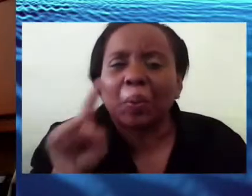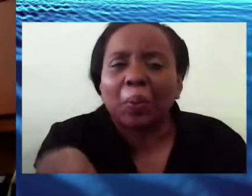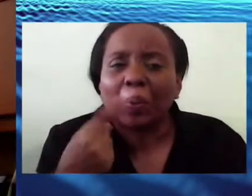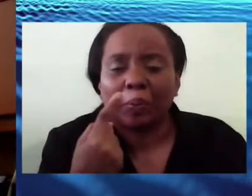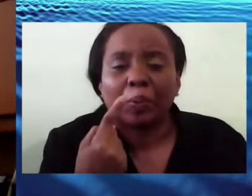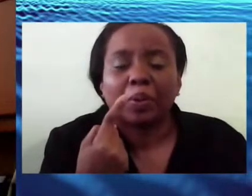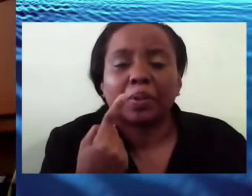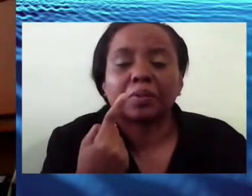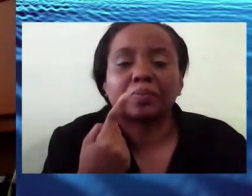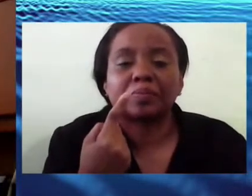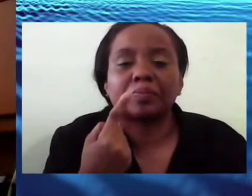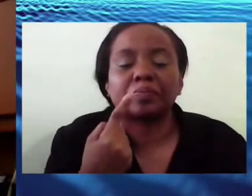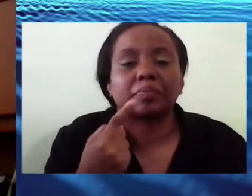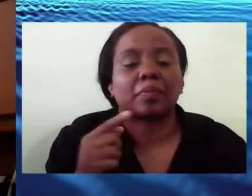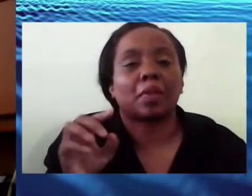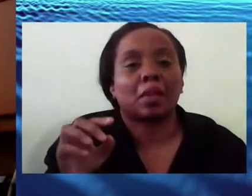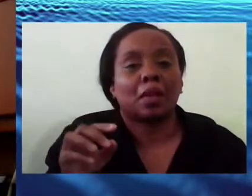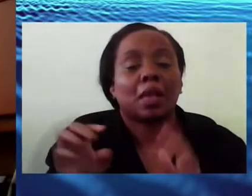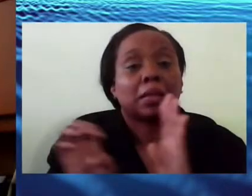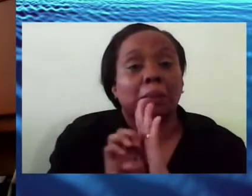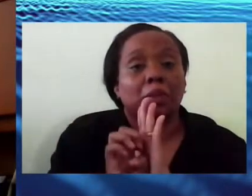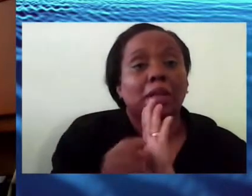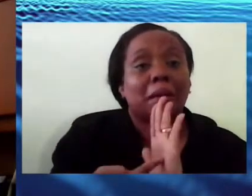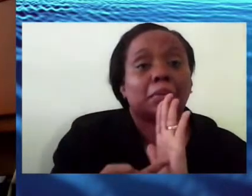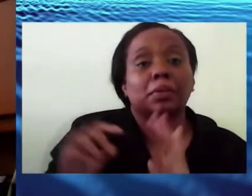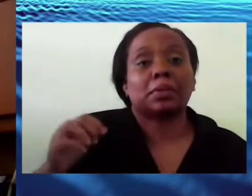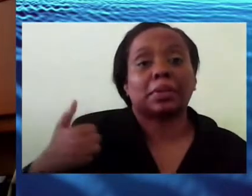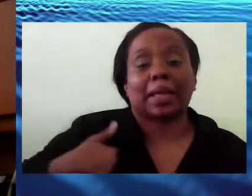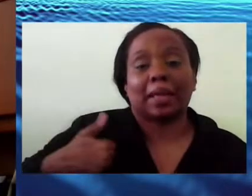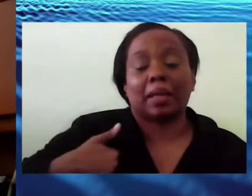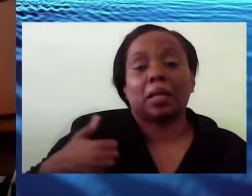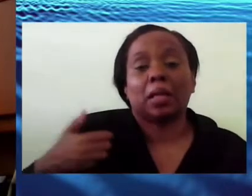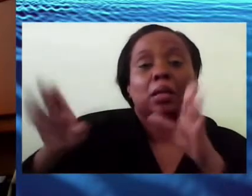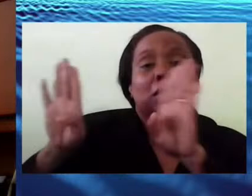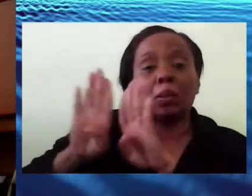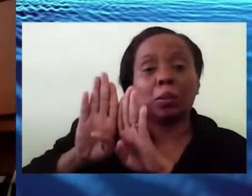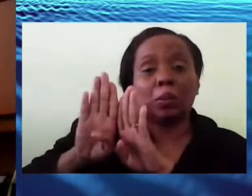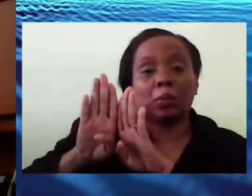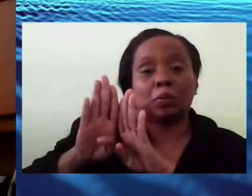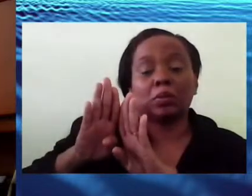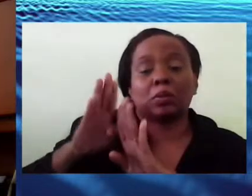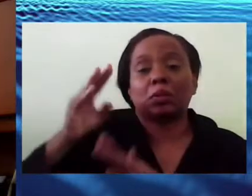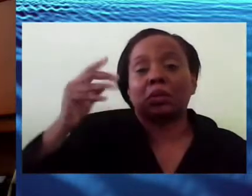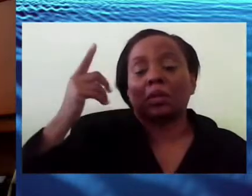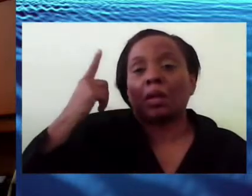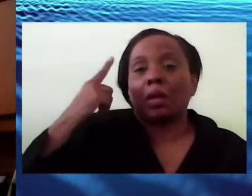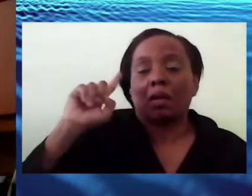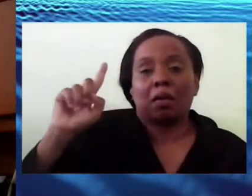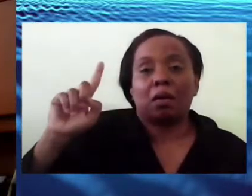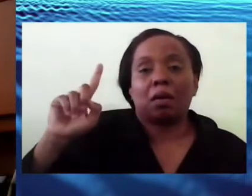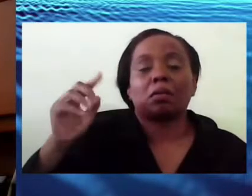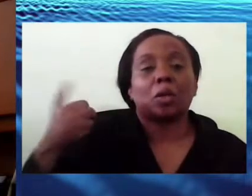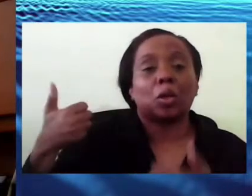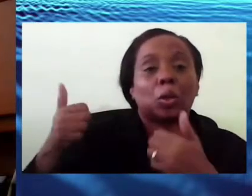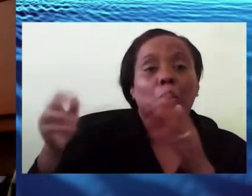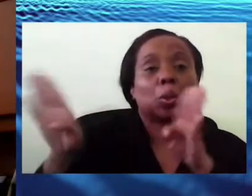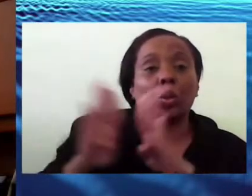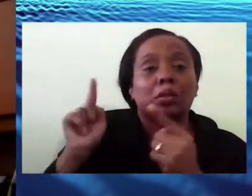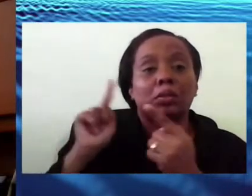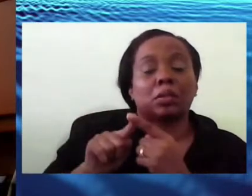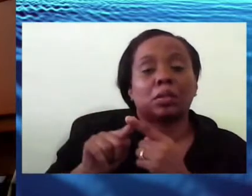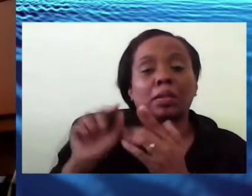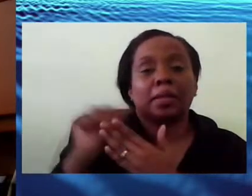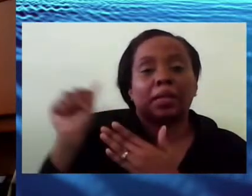with the Canadian market was closed to what they call sun destinations until the 30th of April. We've now seen